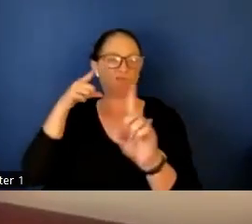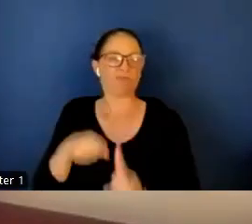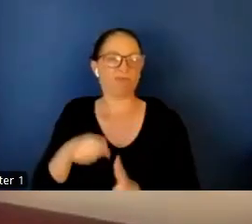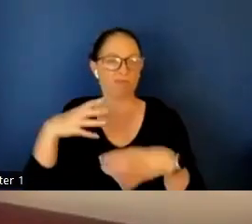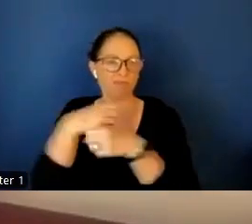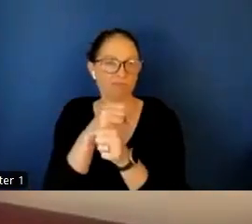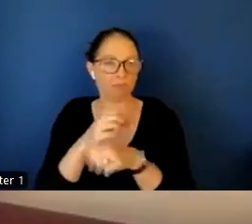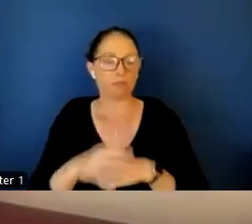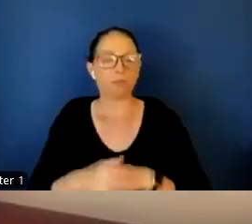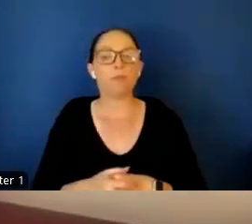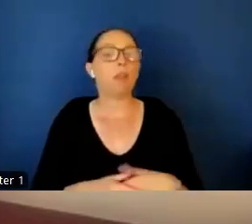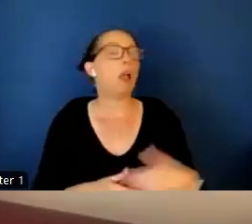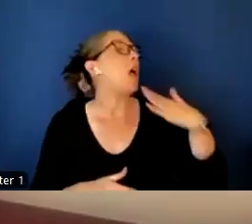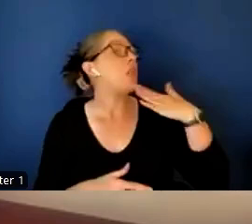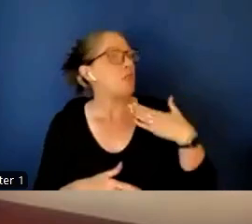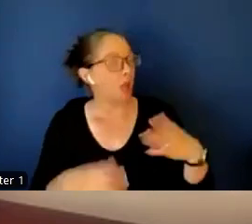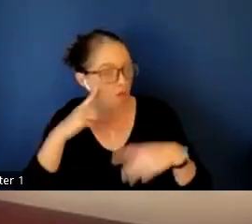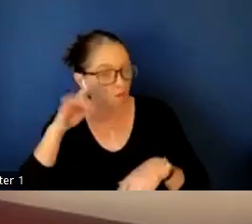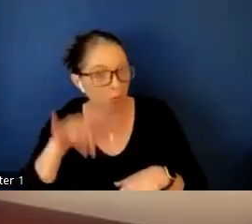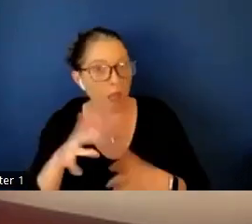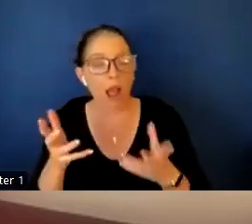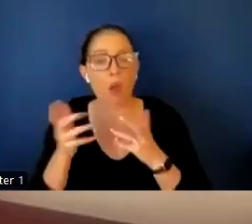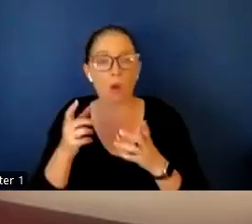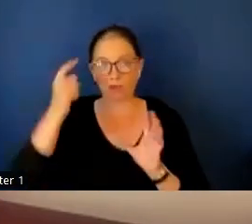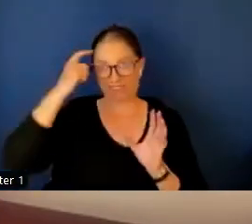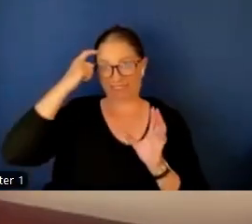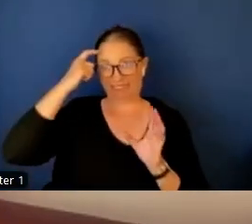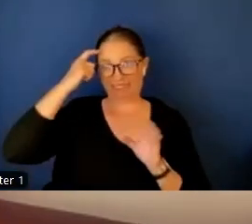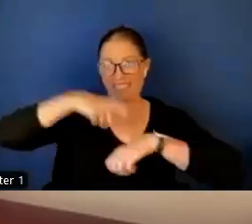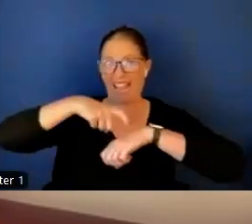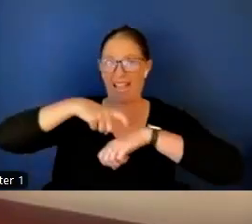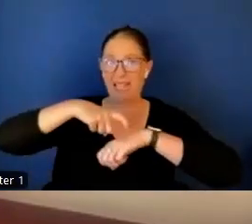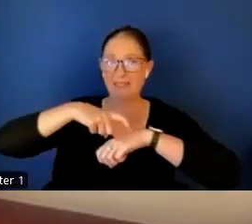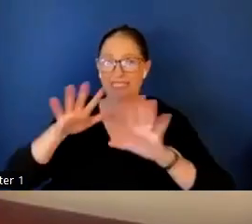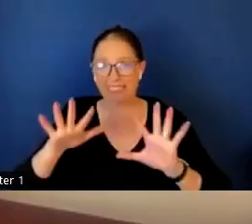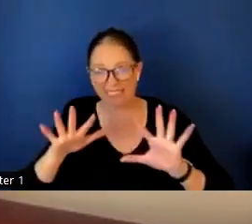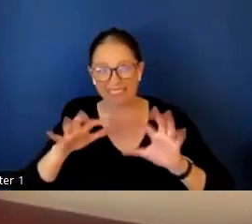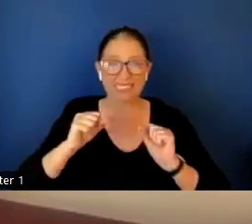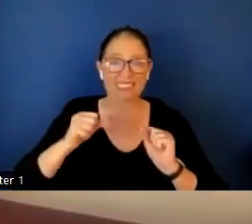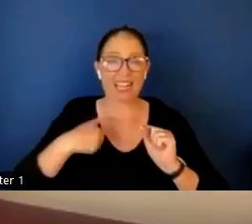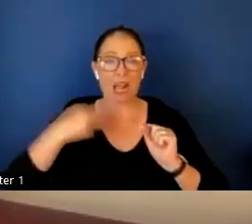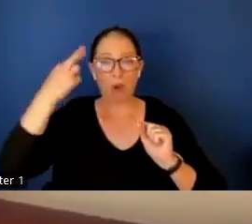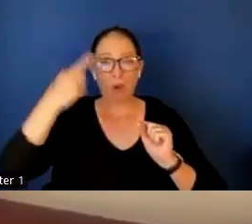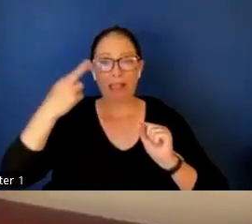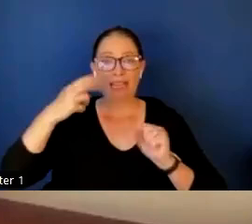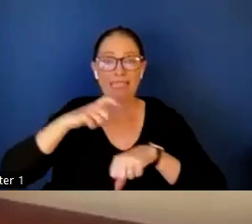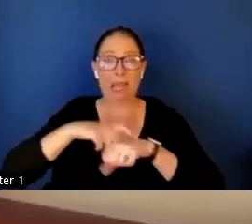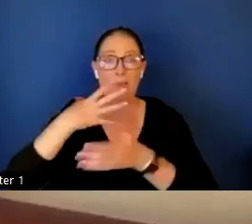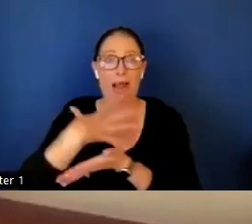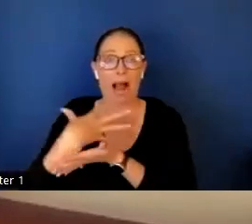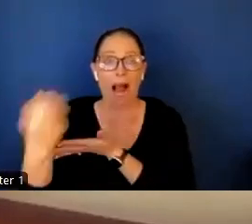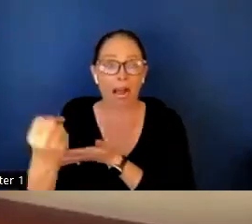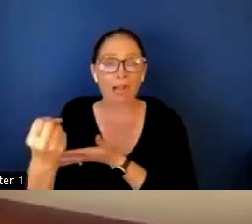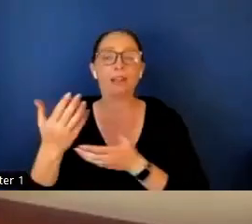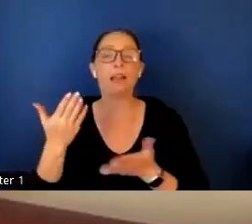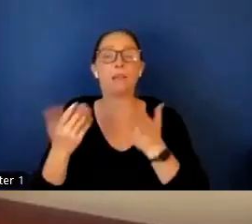And I just want, thank you for that. I want to just be mindful of the time. I'm realizing we're running out of time quickly. Maybe we are